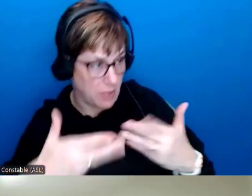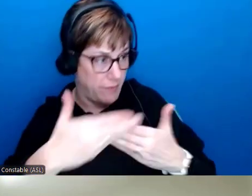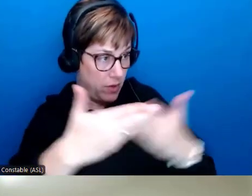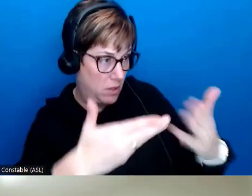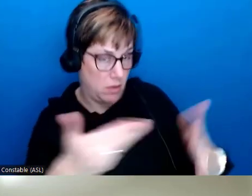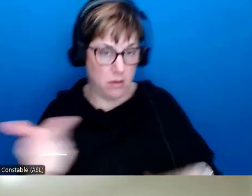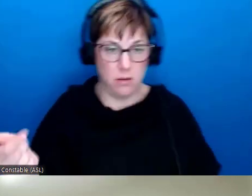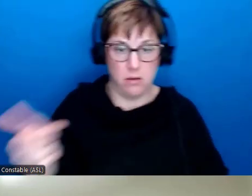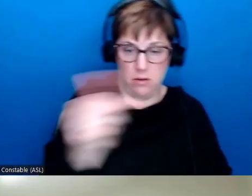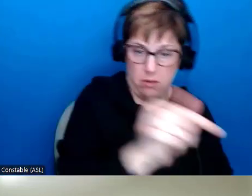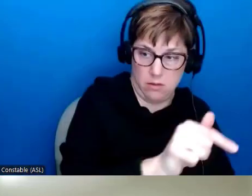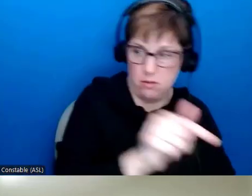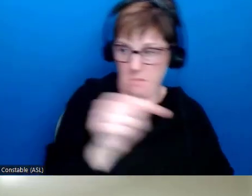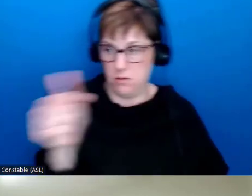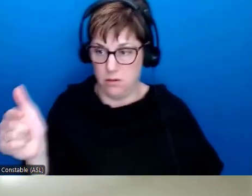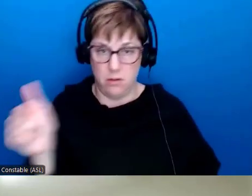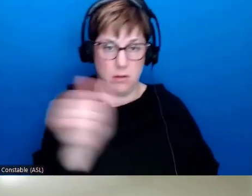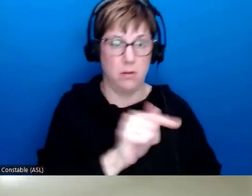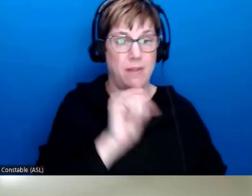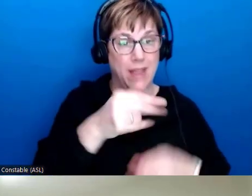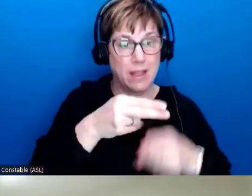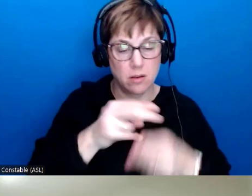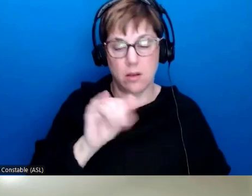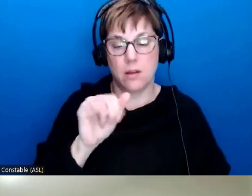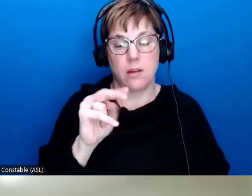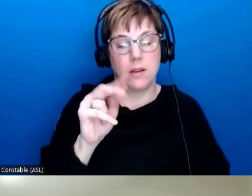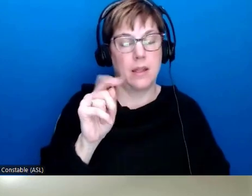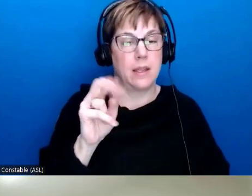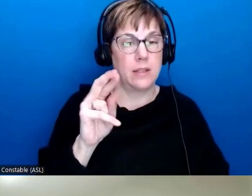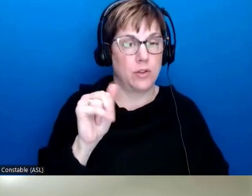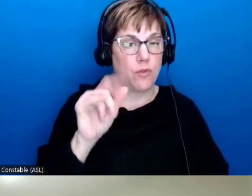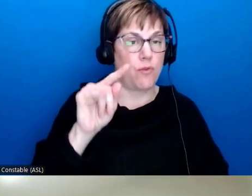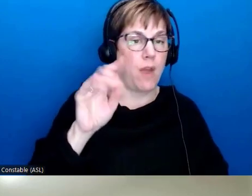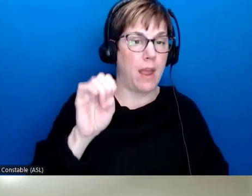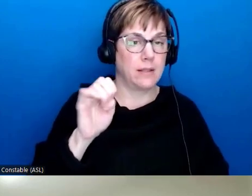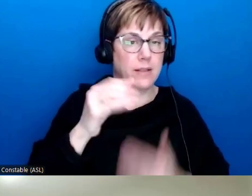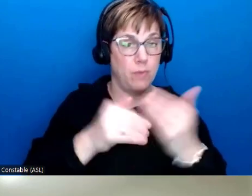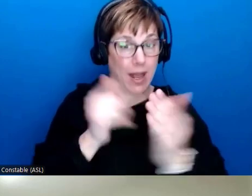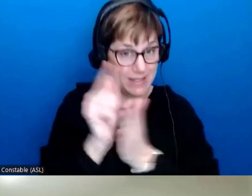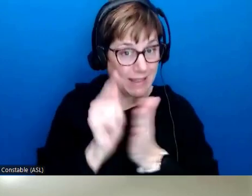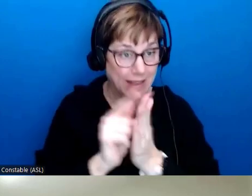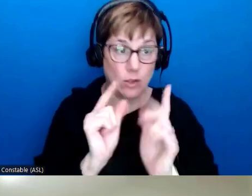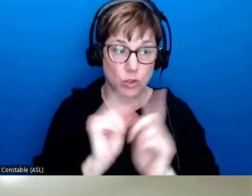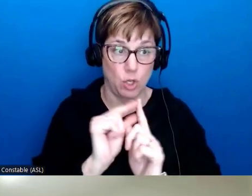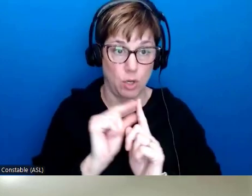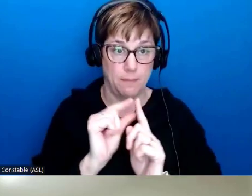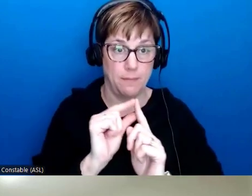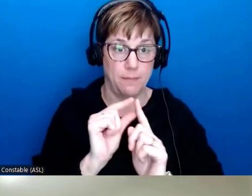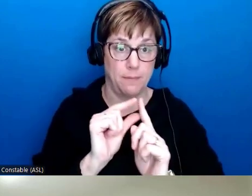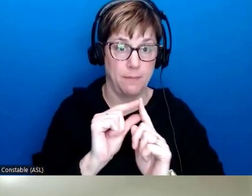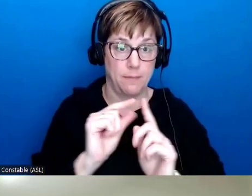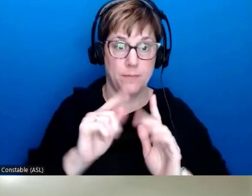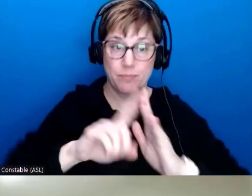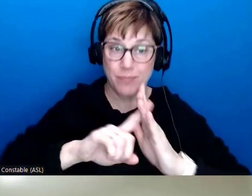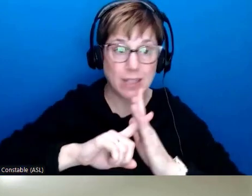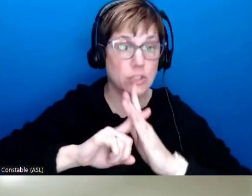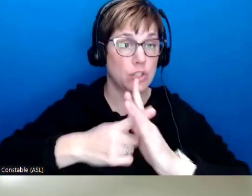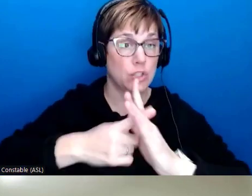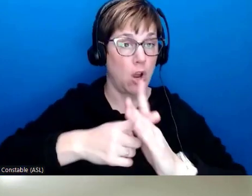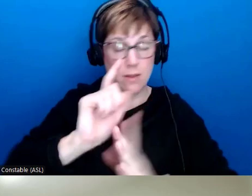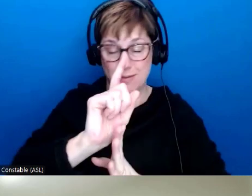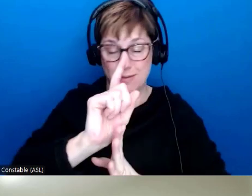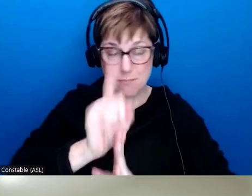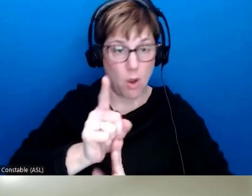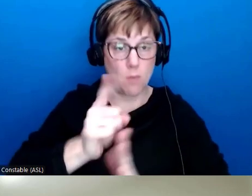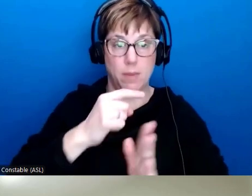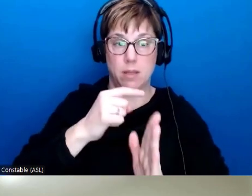that itself is called the interactive process. And that's a legal term, and it's triggered right away when the